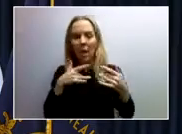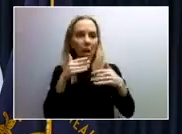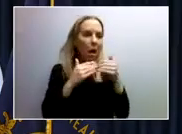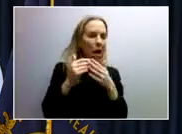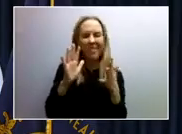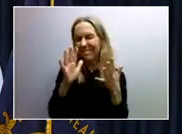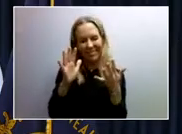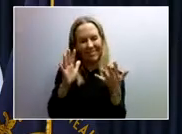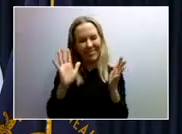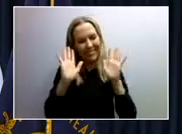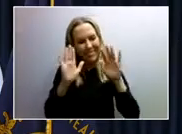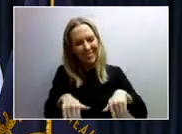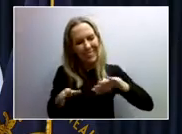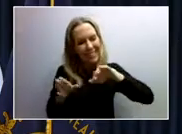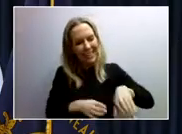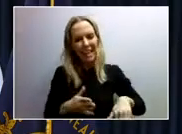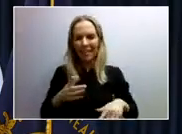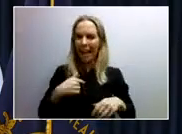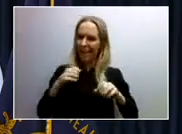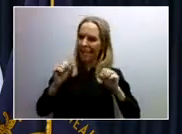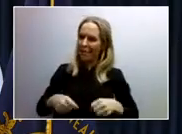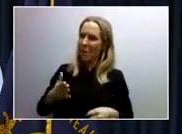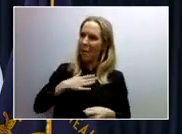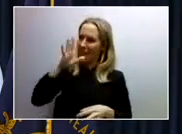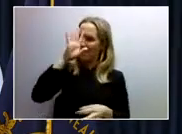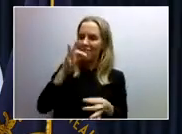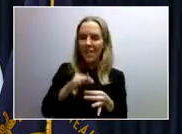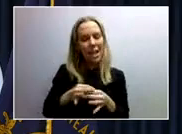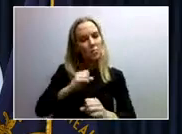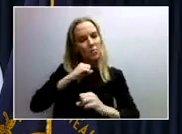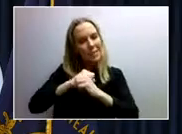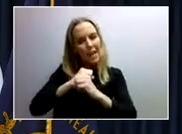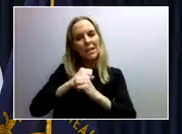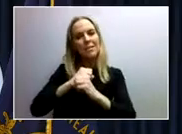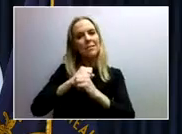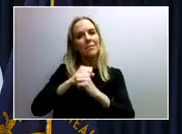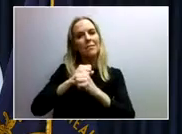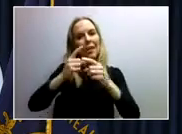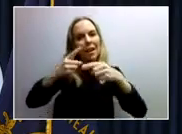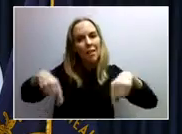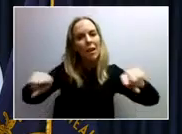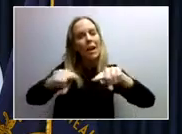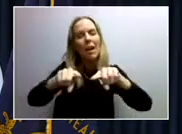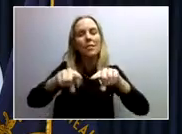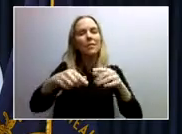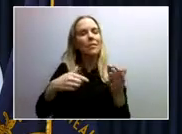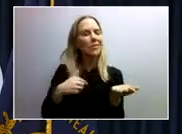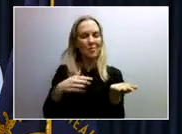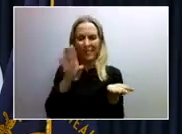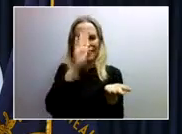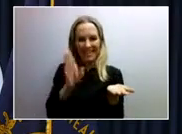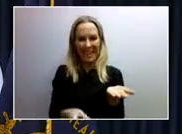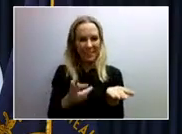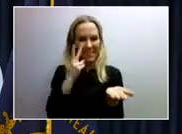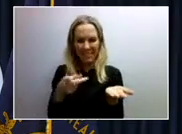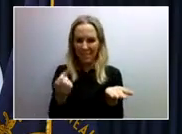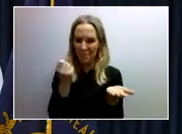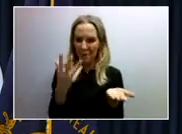live my faith and protect everybody else out there. And I mean, we've never seen this many cases.